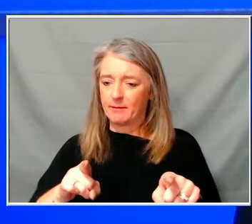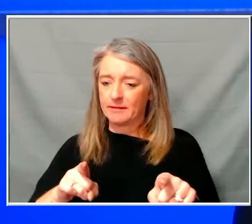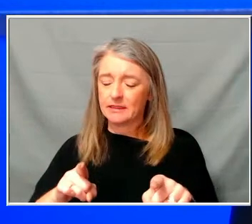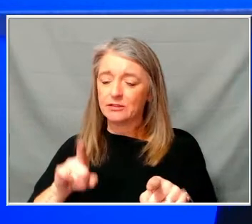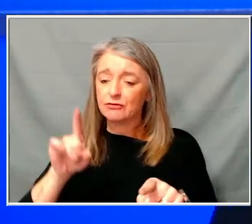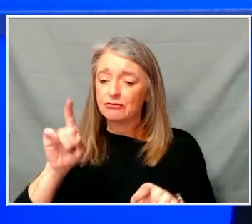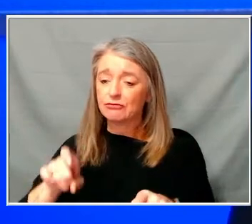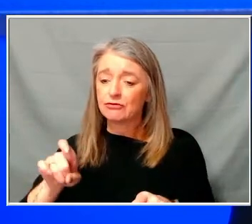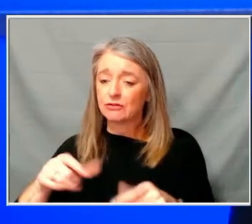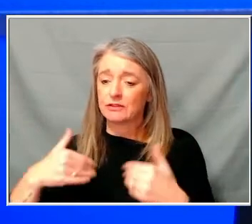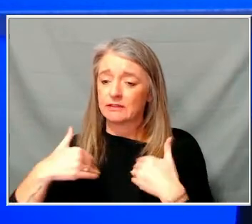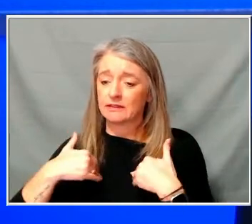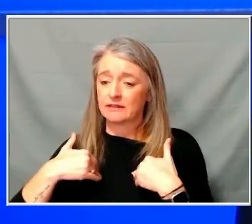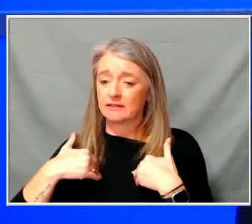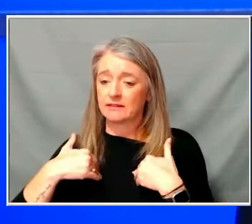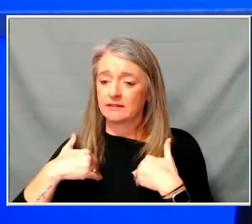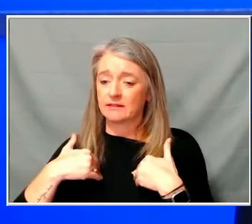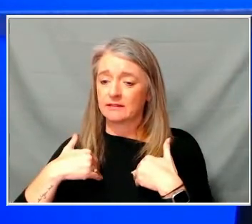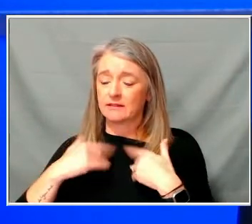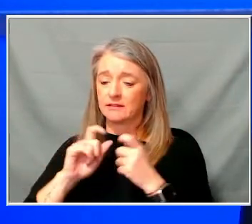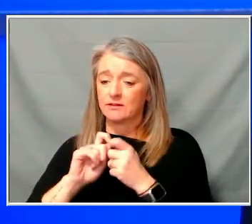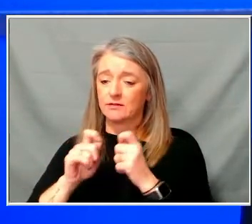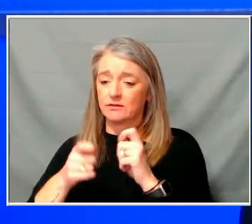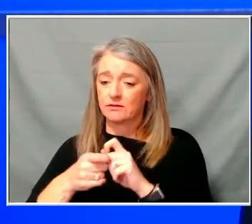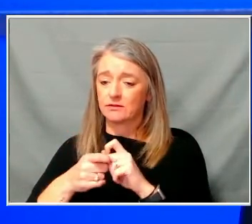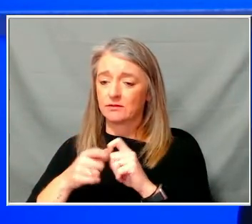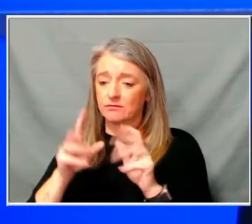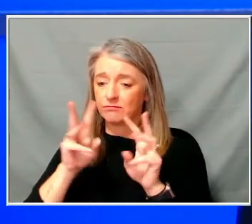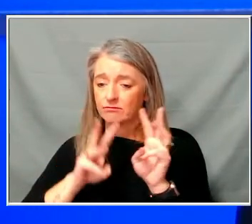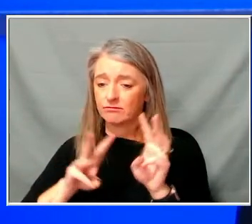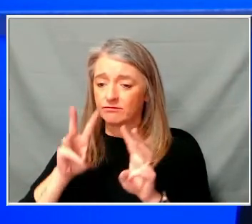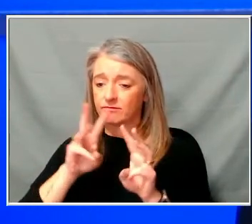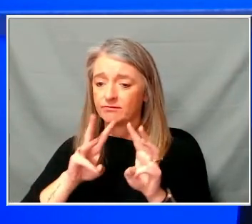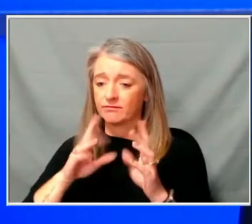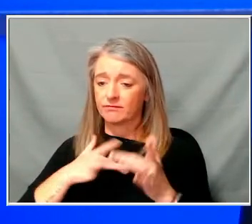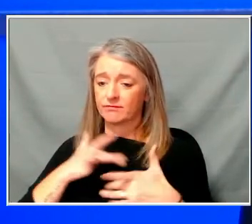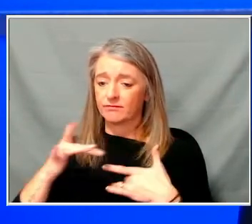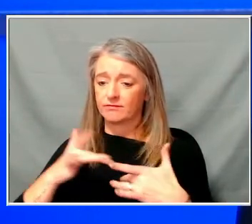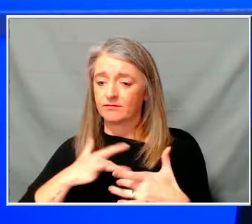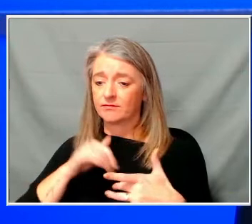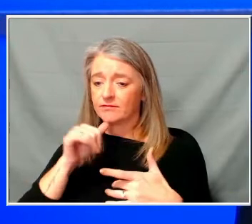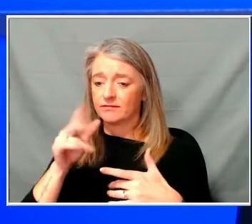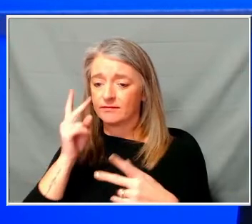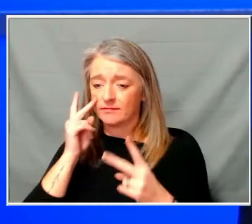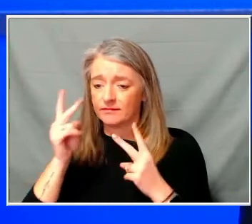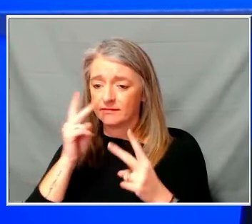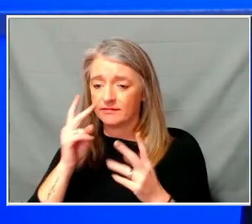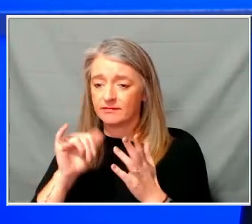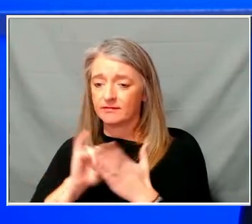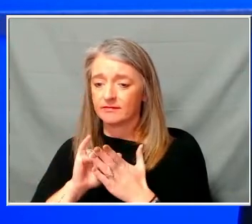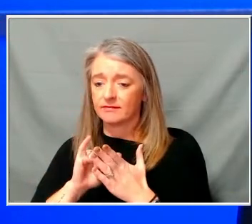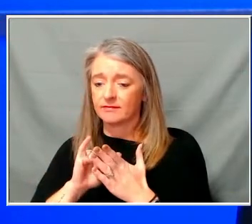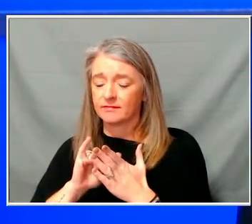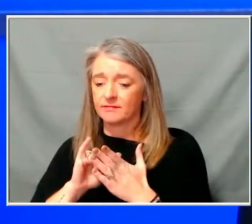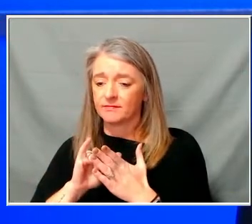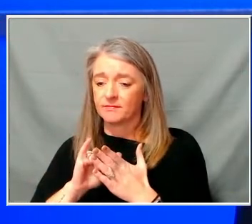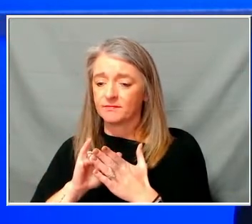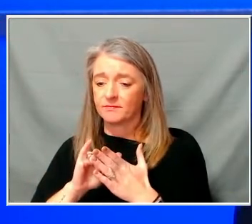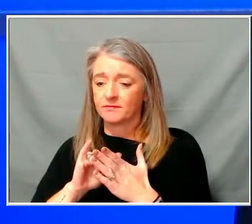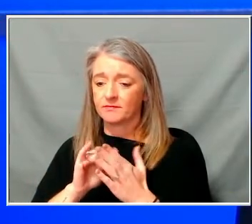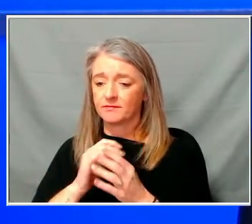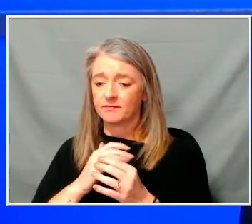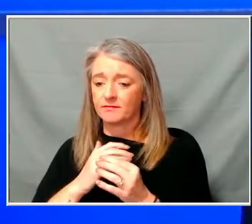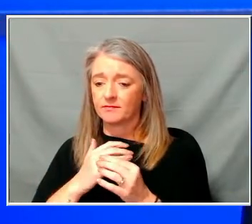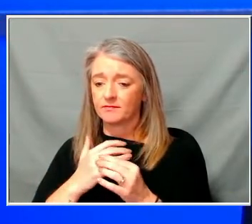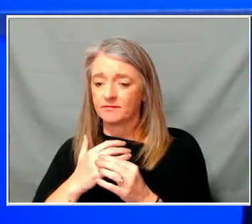have sparked some anxiety and some worry and some concern. If we're not seeing that start to turn down now, things